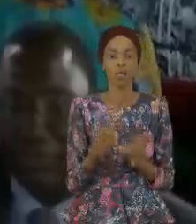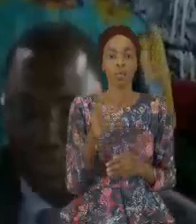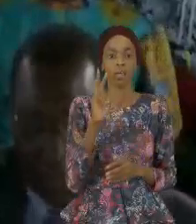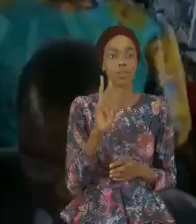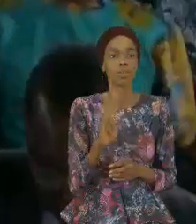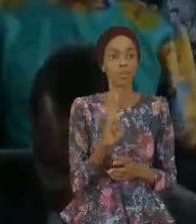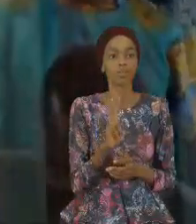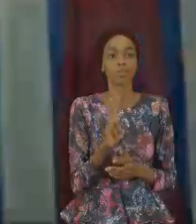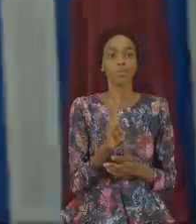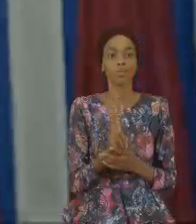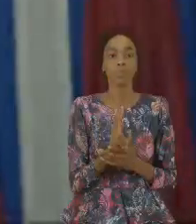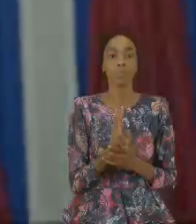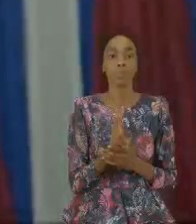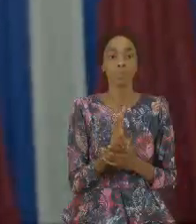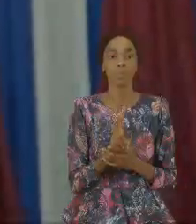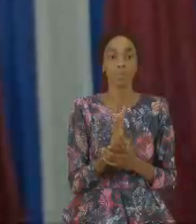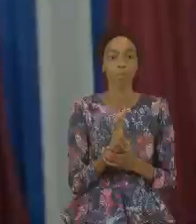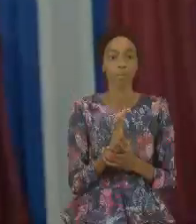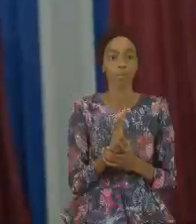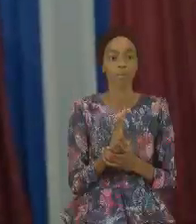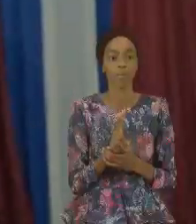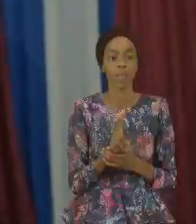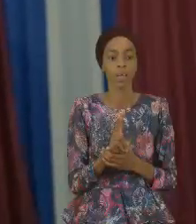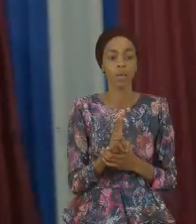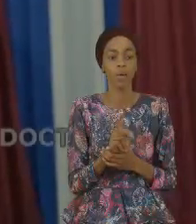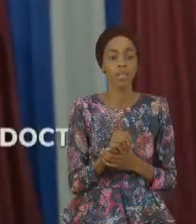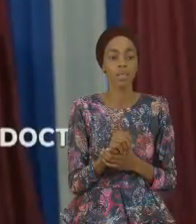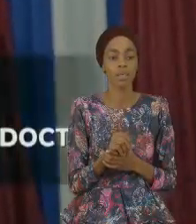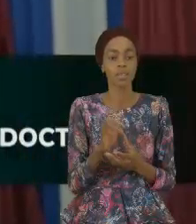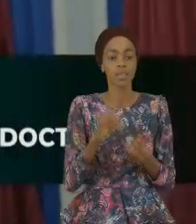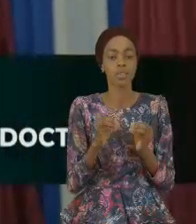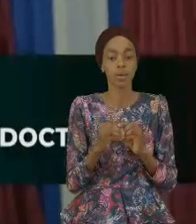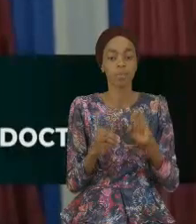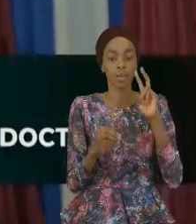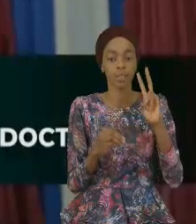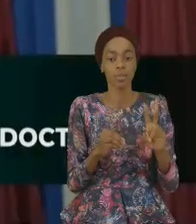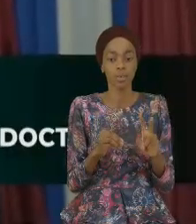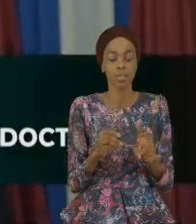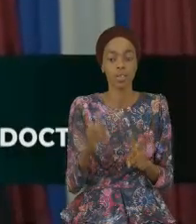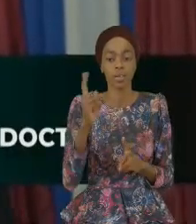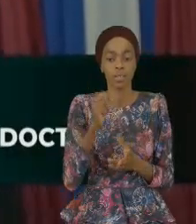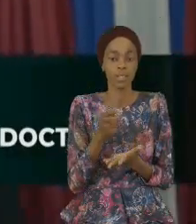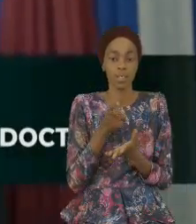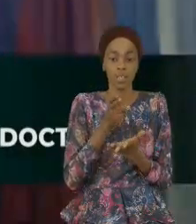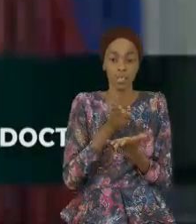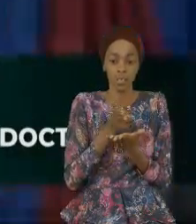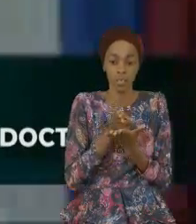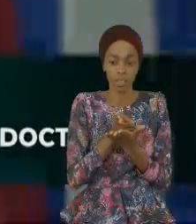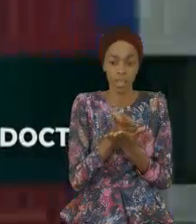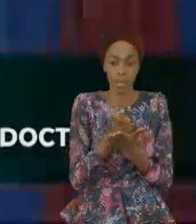Number two here is the forthrightness of a man of devotion and doctrine.